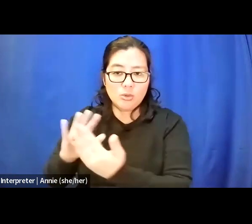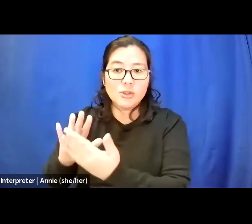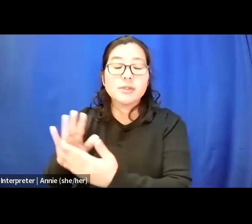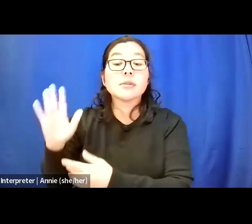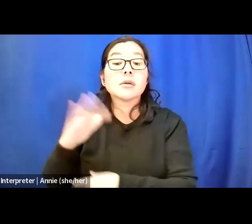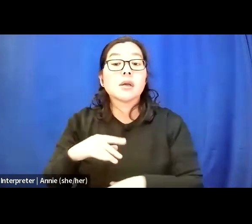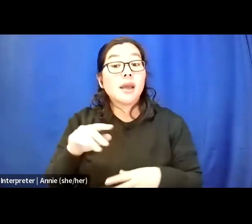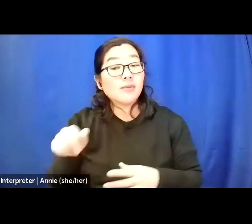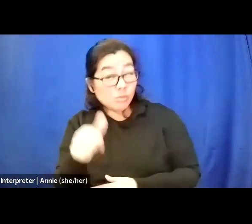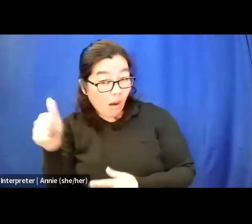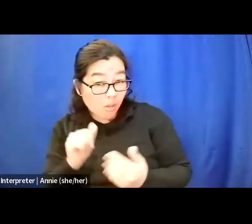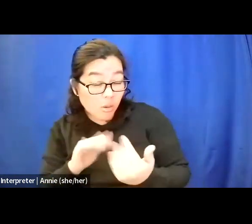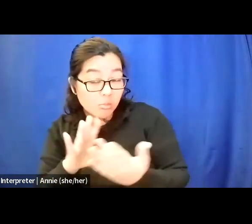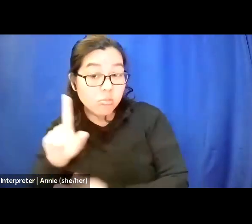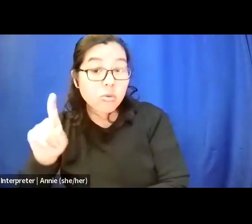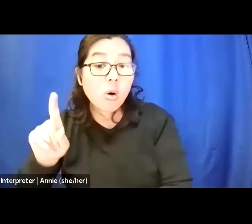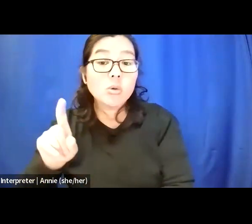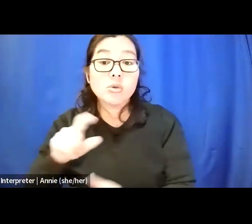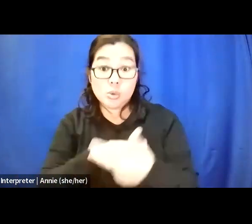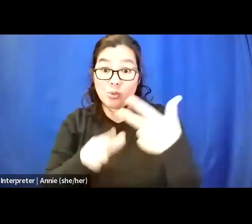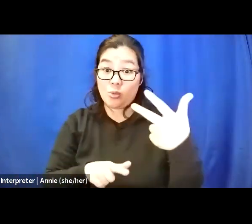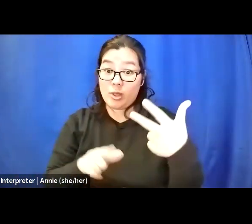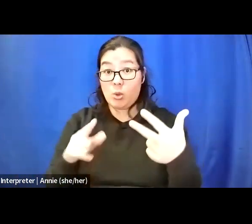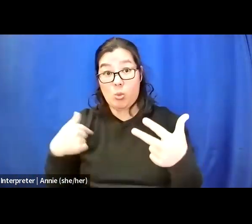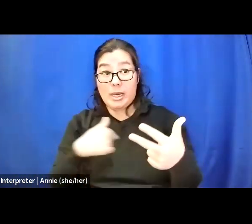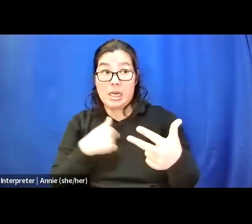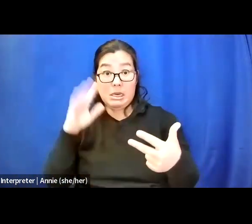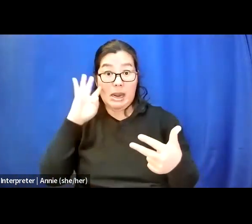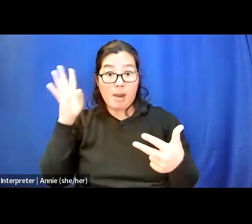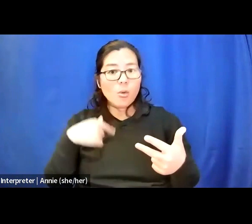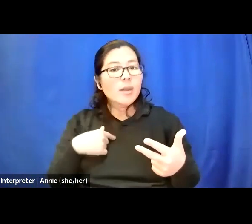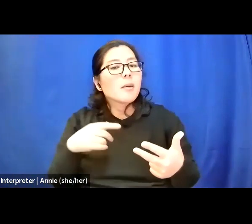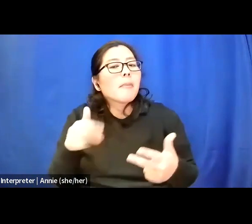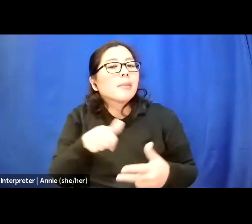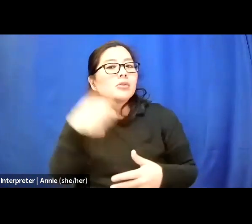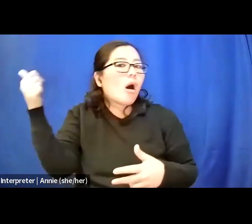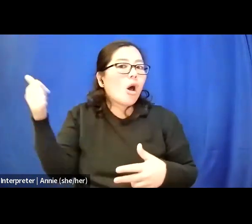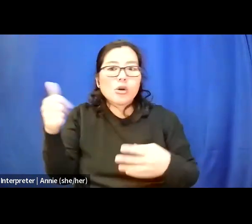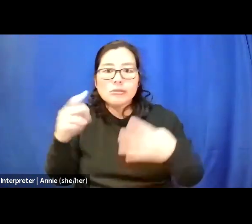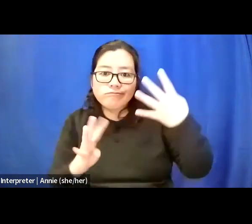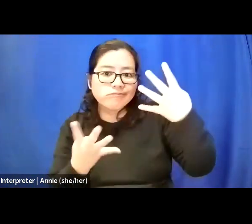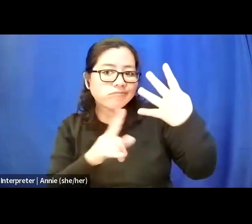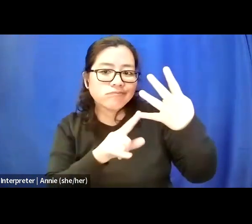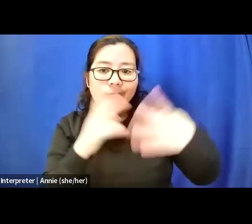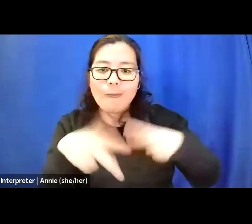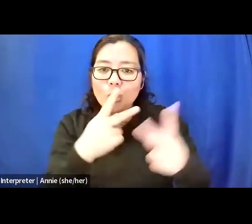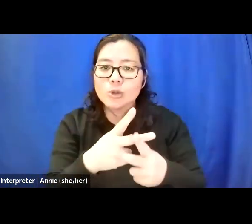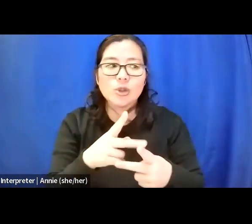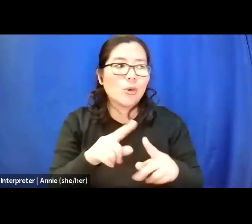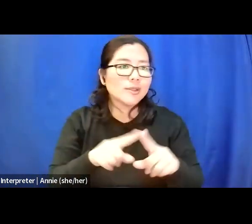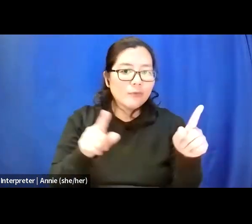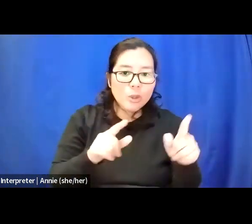approach? Like, these three are what we came up with in this round of dialogue, but is there another direction